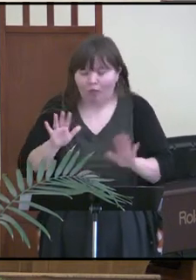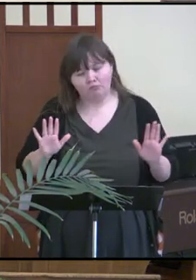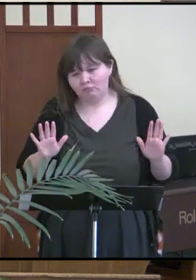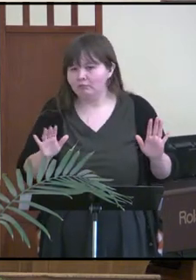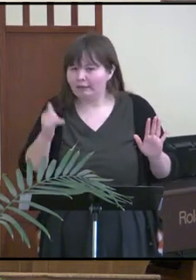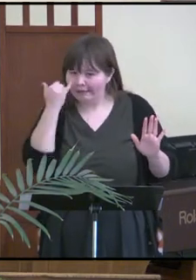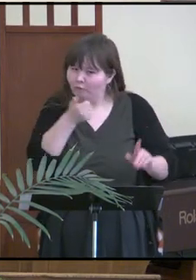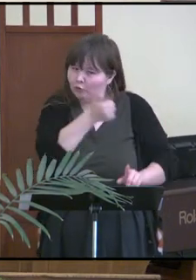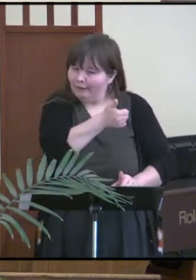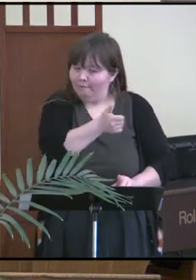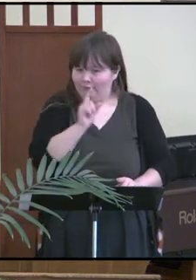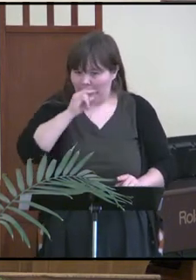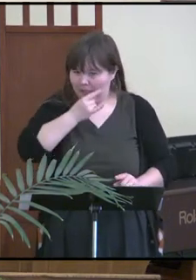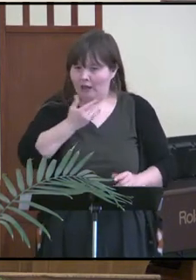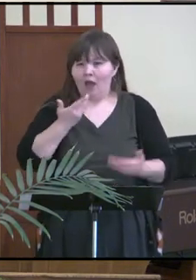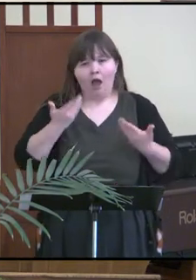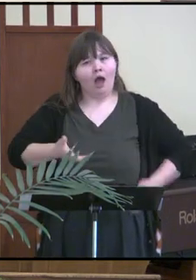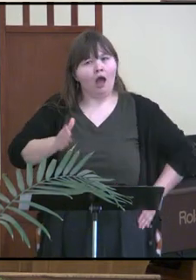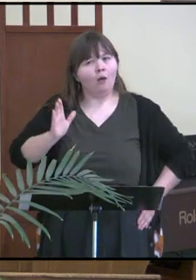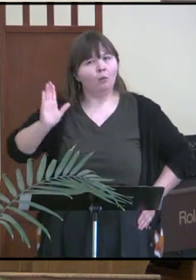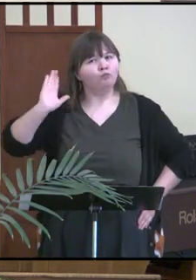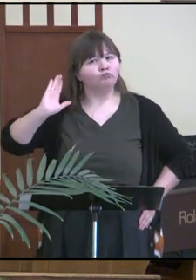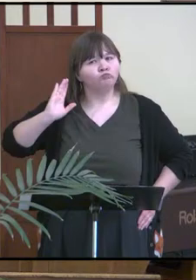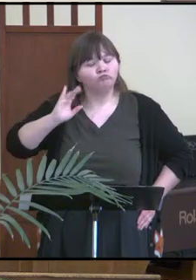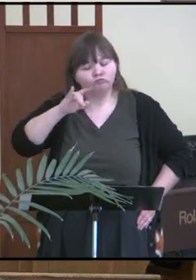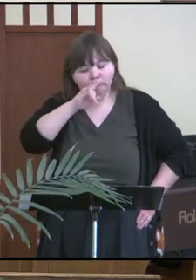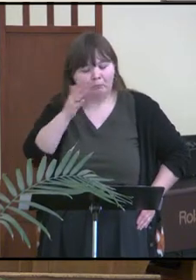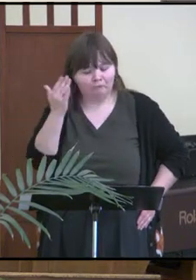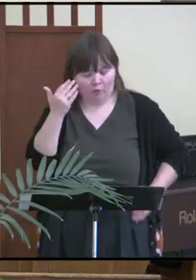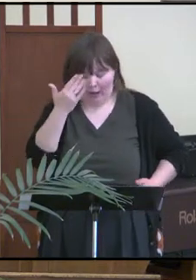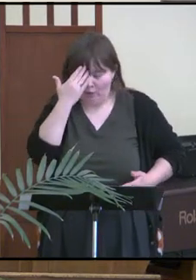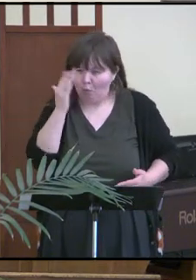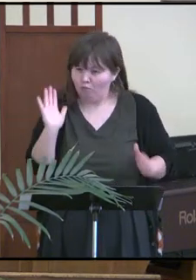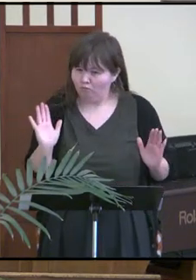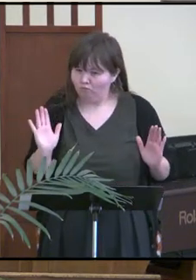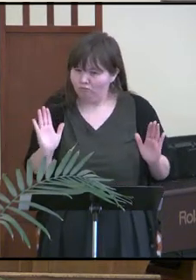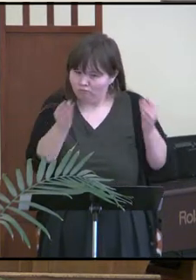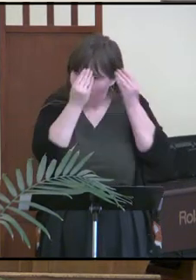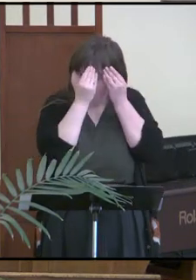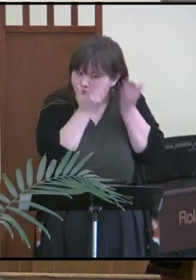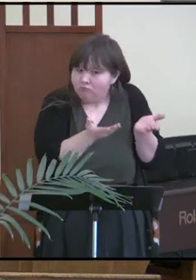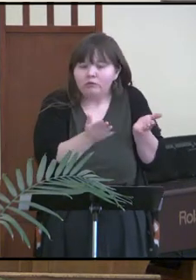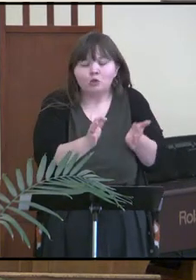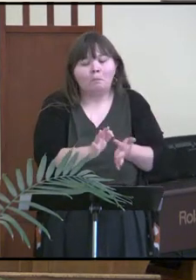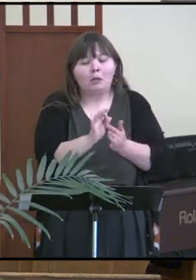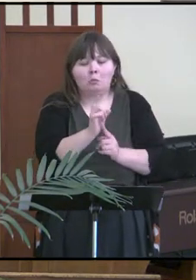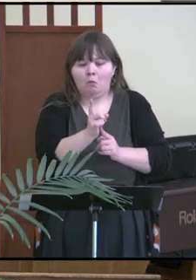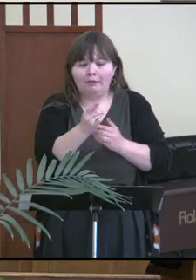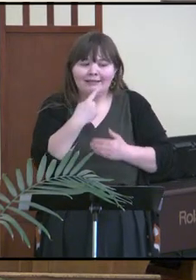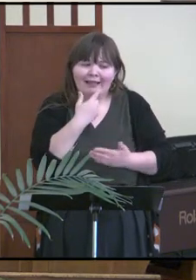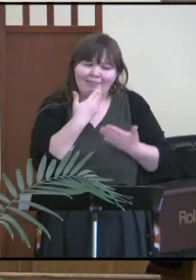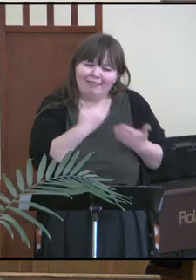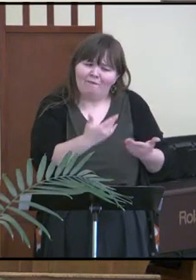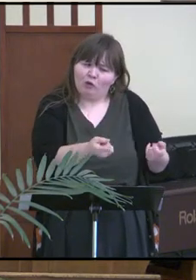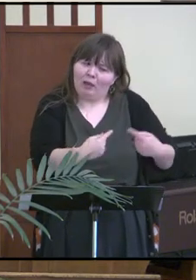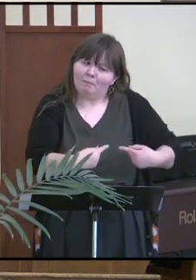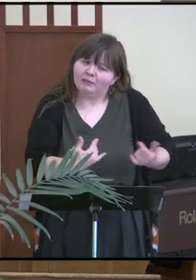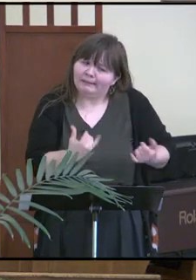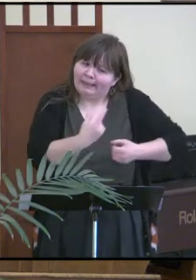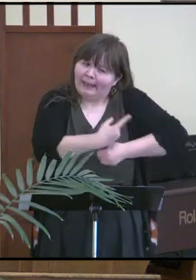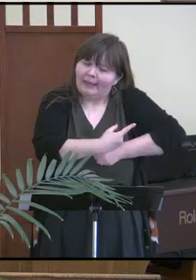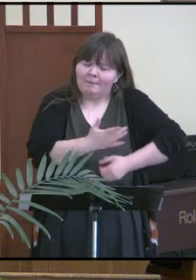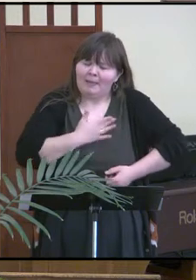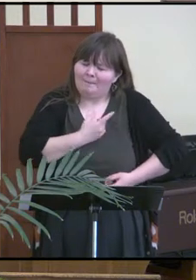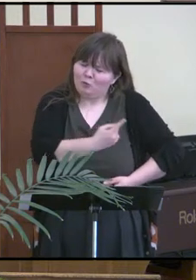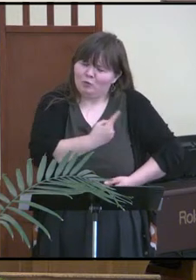if you're a kid. I've been a kid in church before too. So I just wanted to take a special moment and say thank you for being here. I'm glad